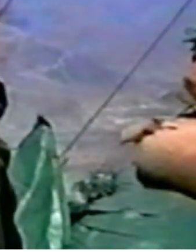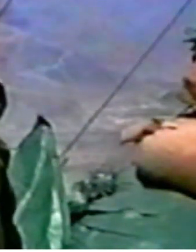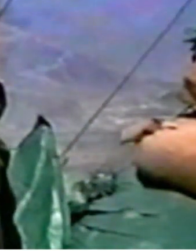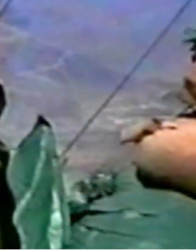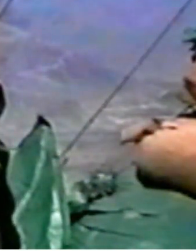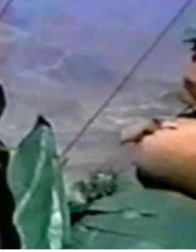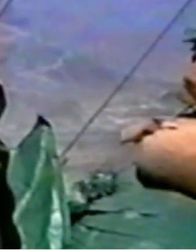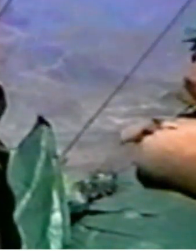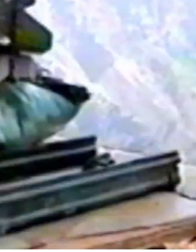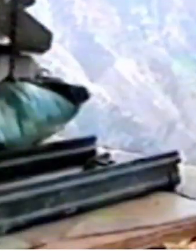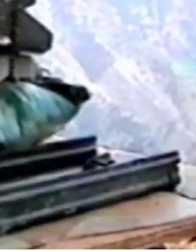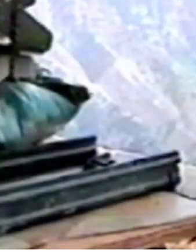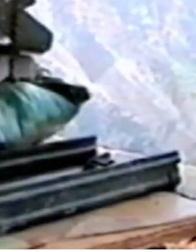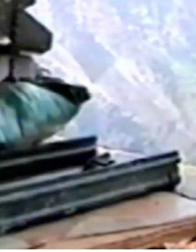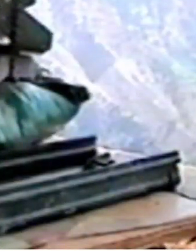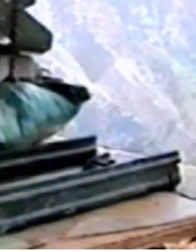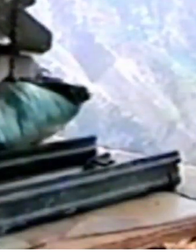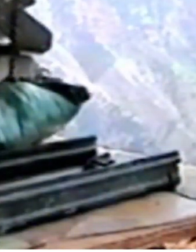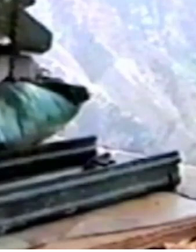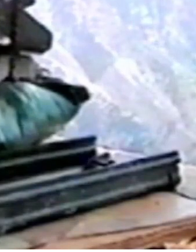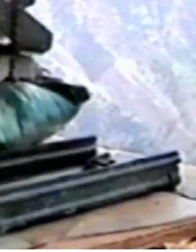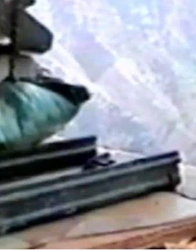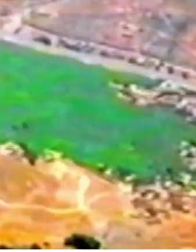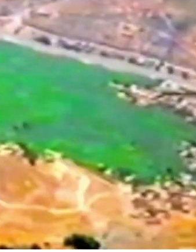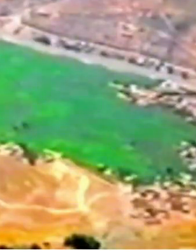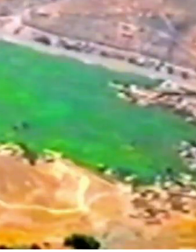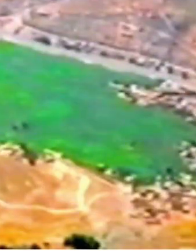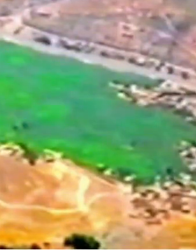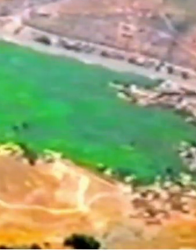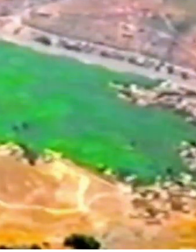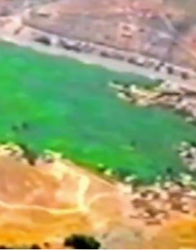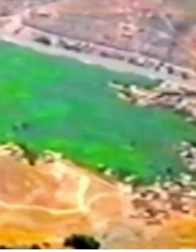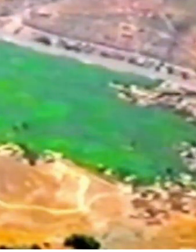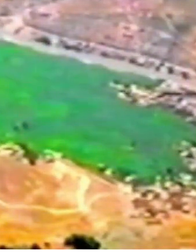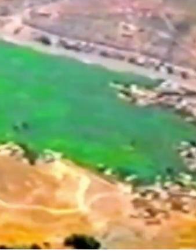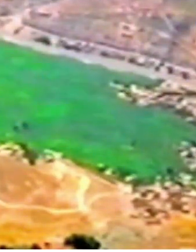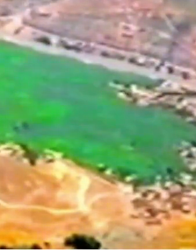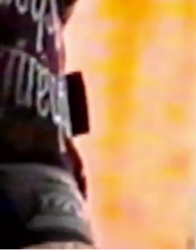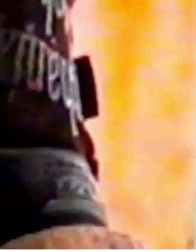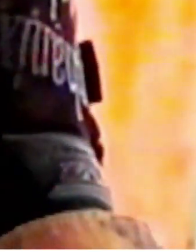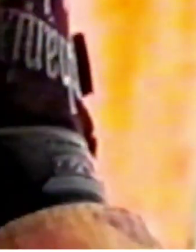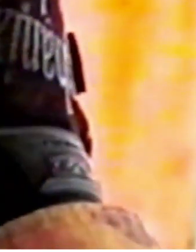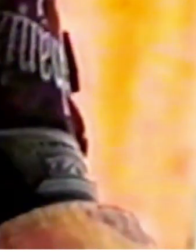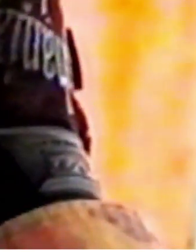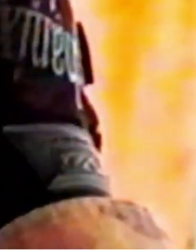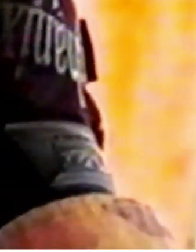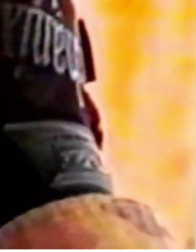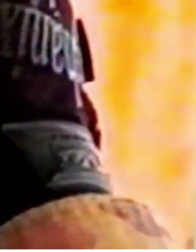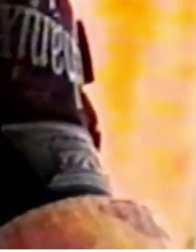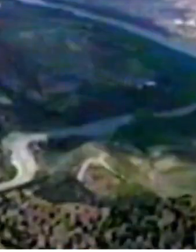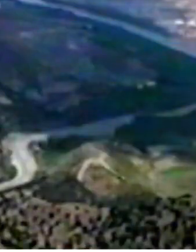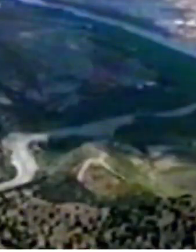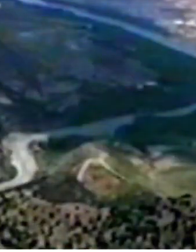in the war in Afghanistan. This observation post is up over 2,000 metres. The soldiers here are the eye in the sky